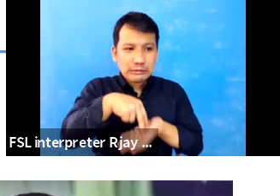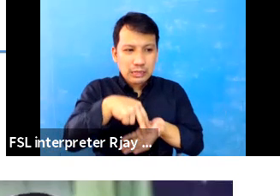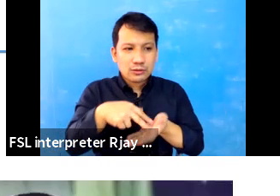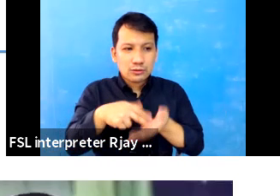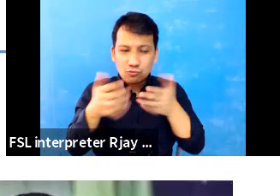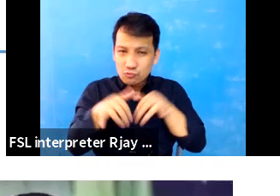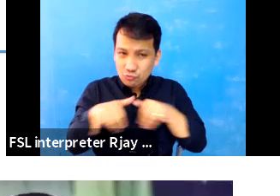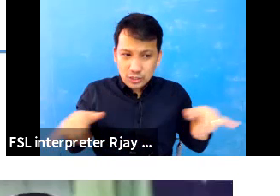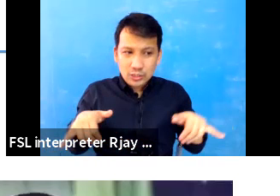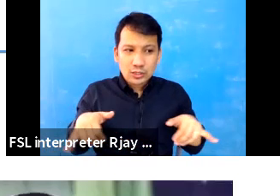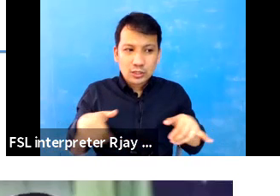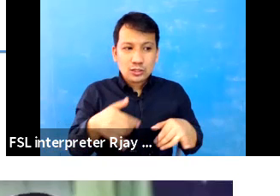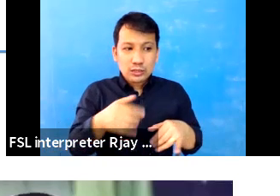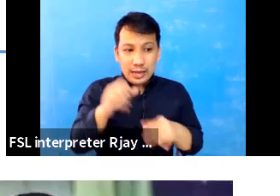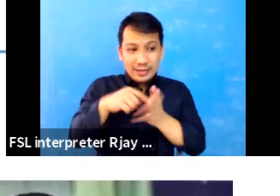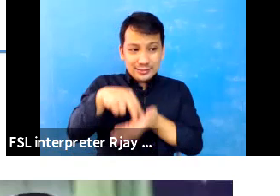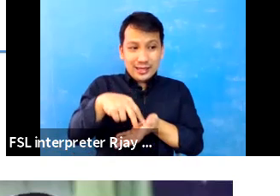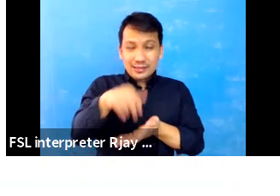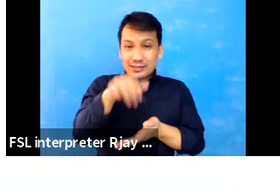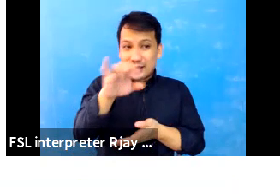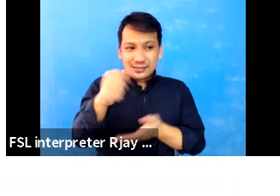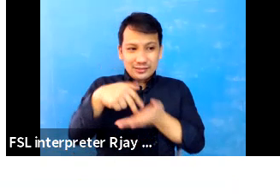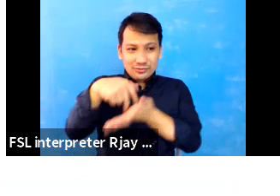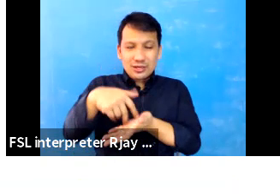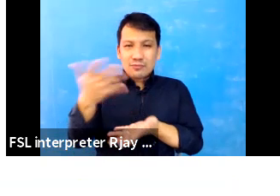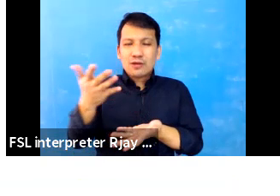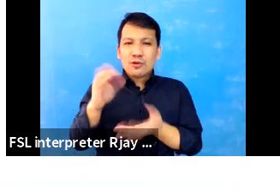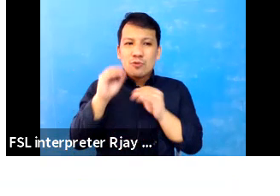undernutrition. And on the other side, our overnutrition.